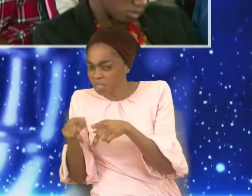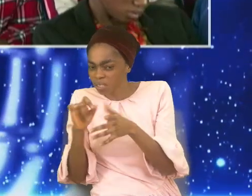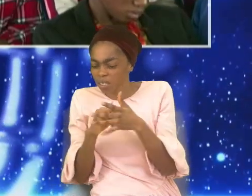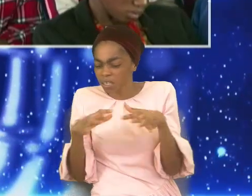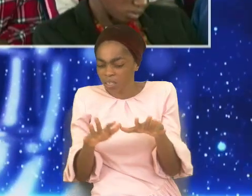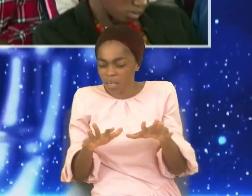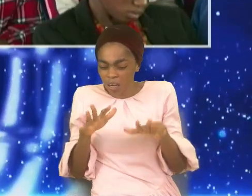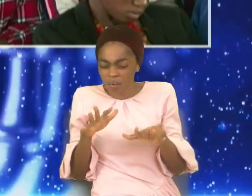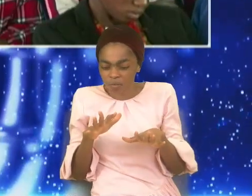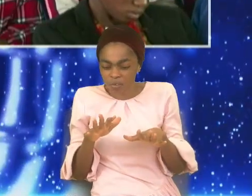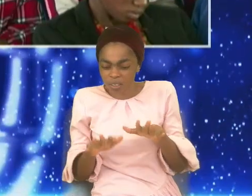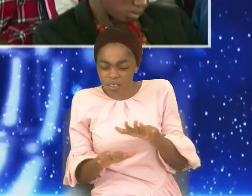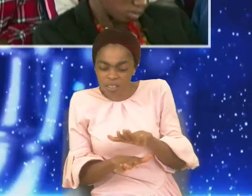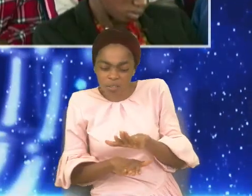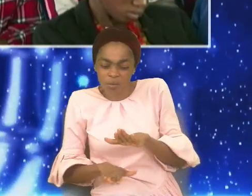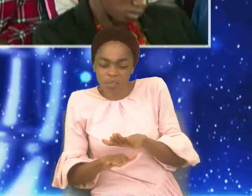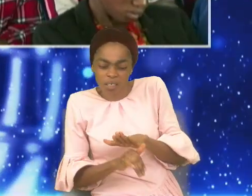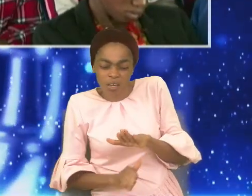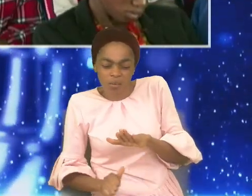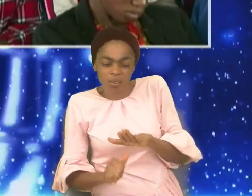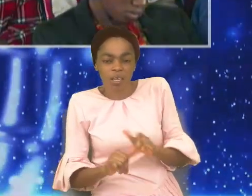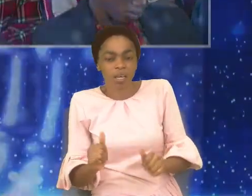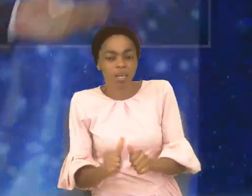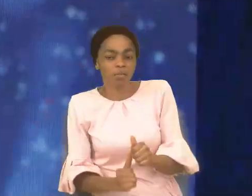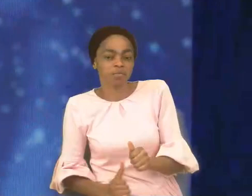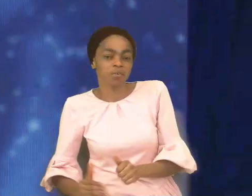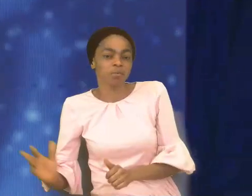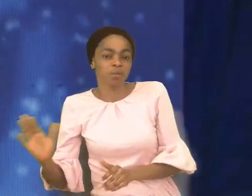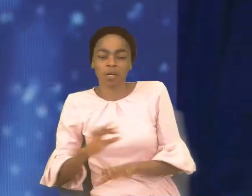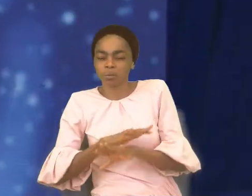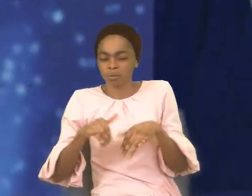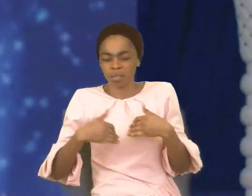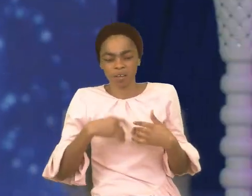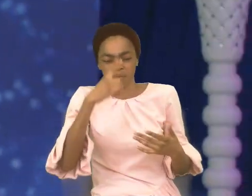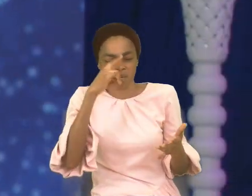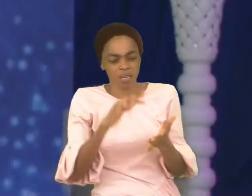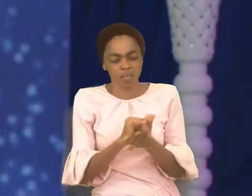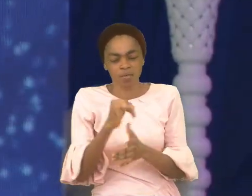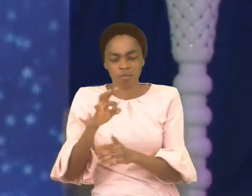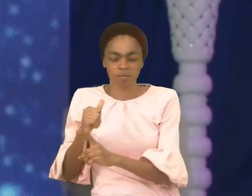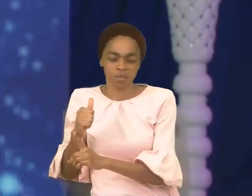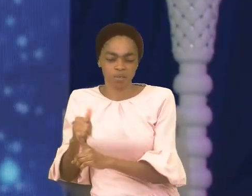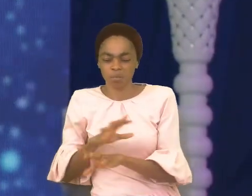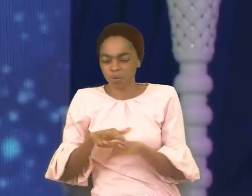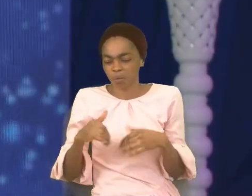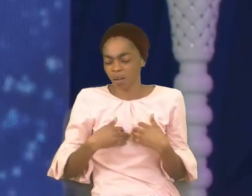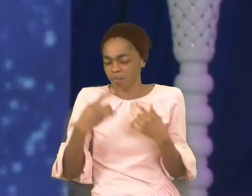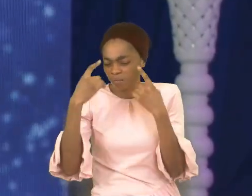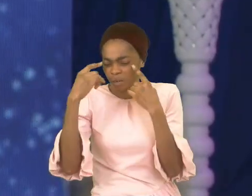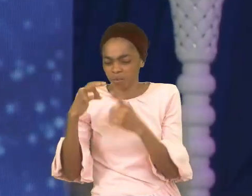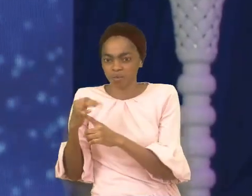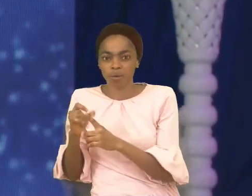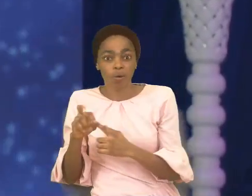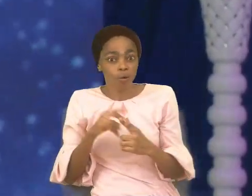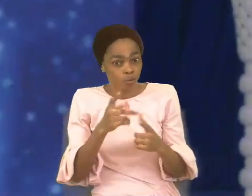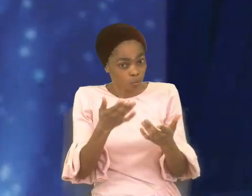a conviction of his own, a mind of his own, or a conqueror that says, here I